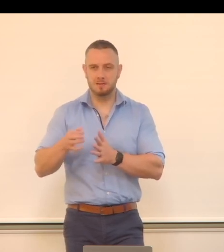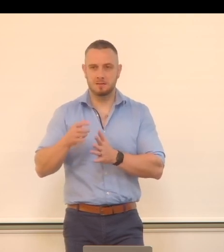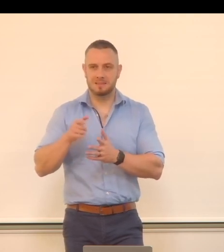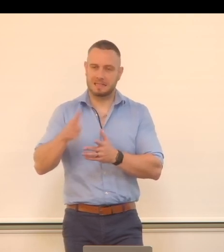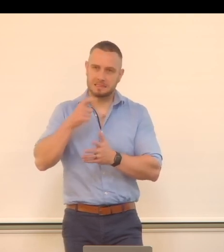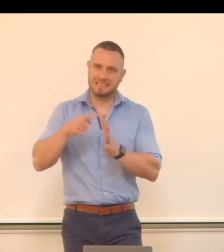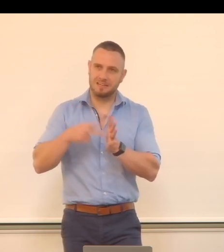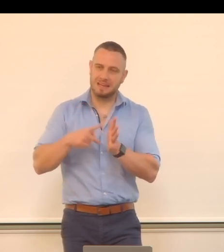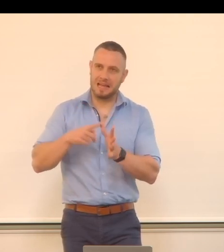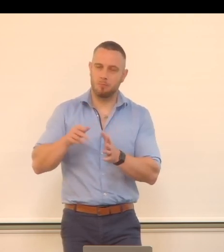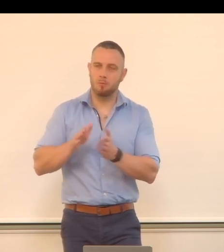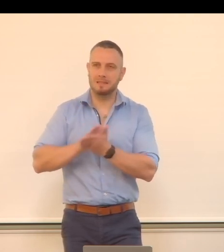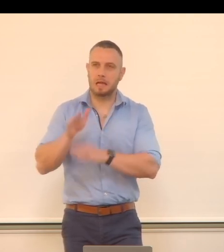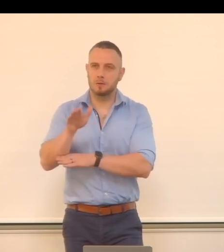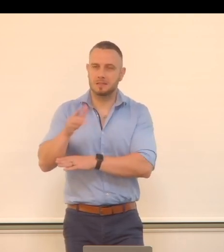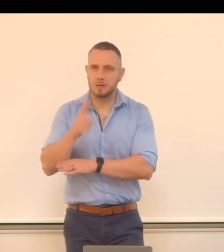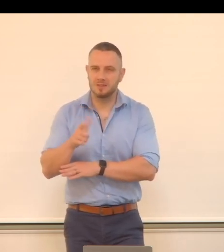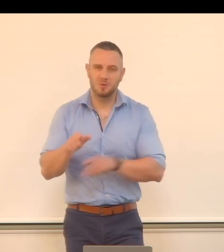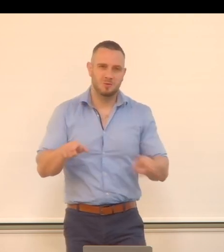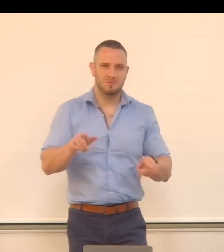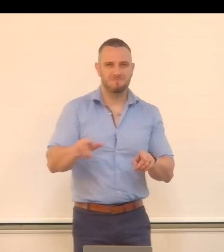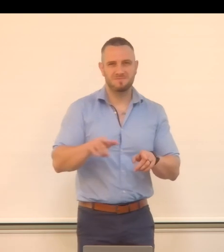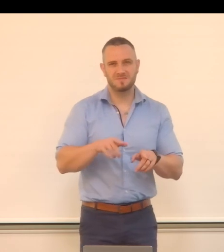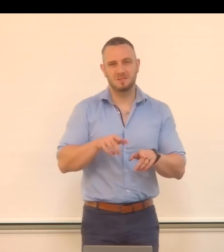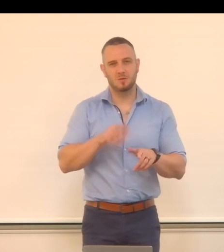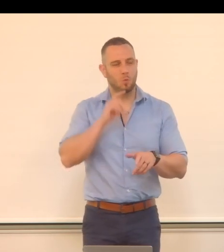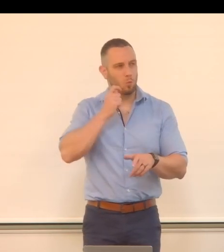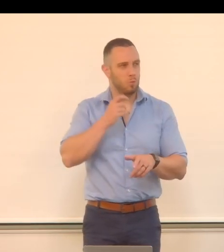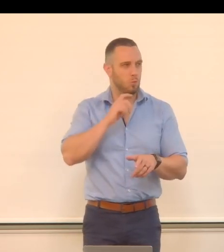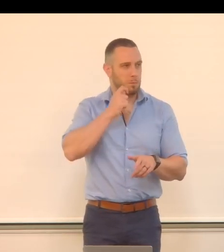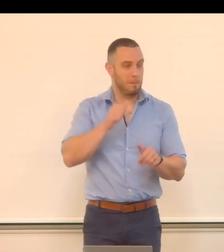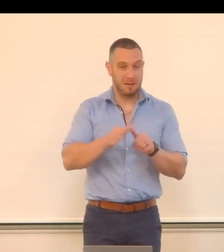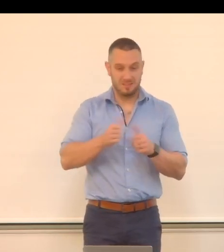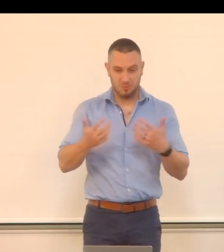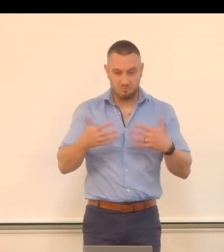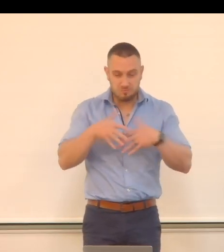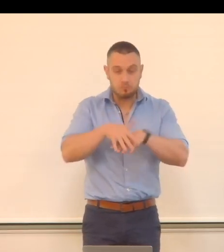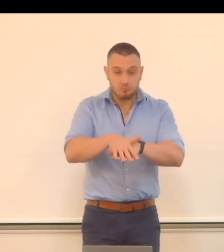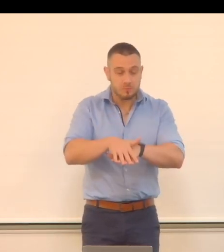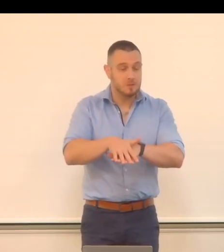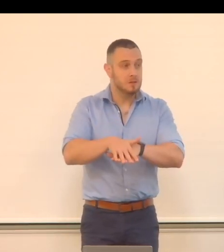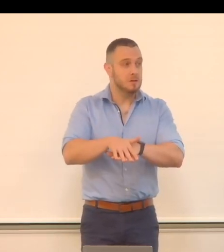like doing it by the books and being limited in what you can do, and potentially also having to kind of put extra effort in, or like